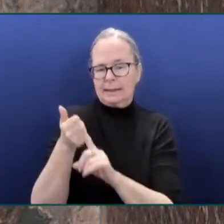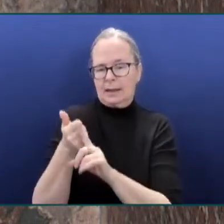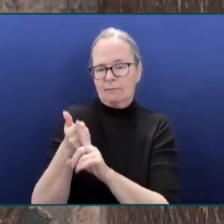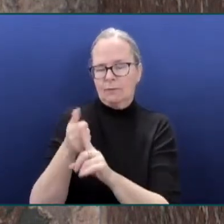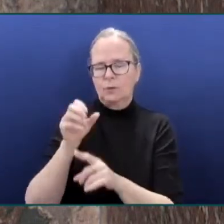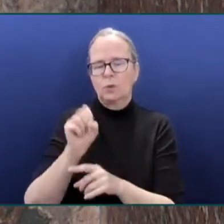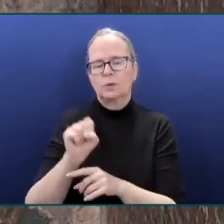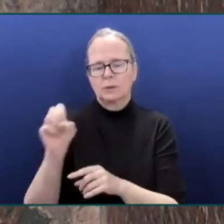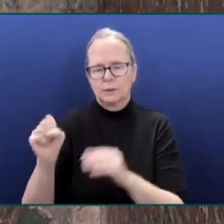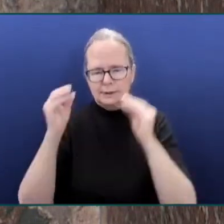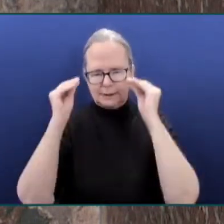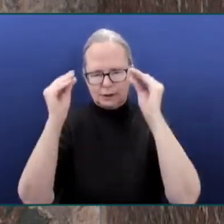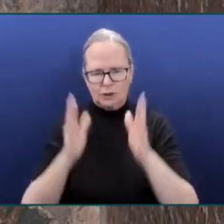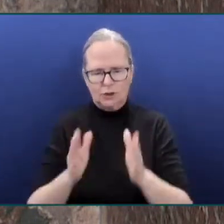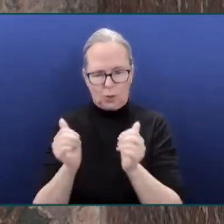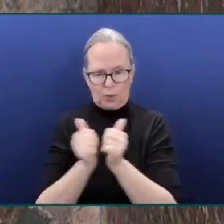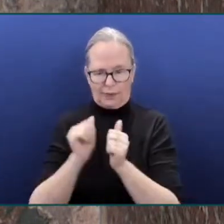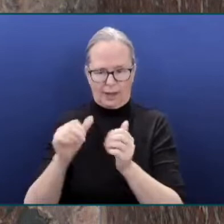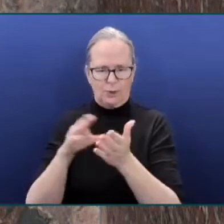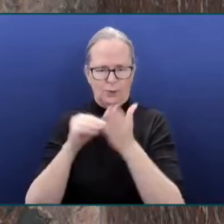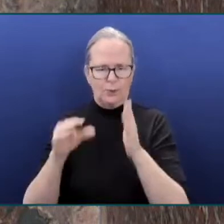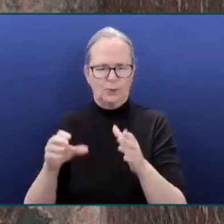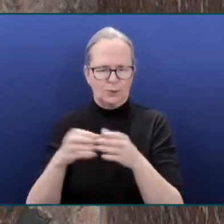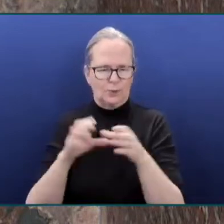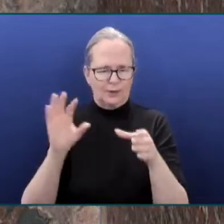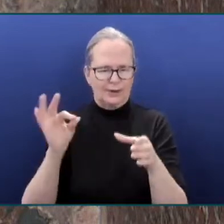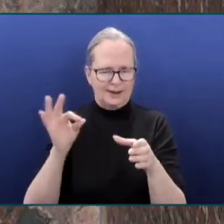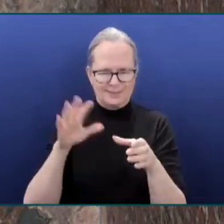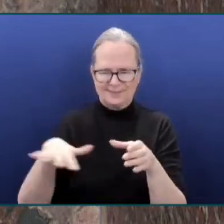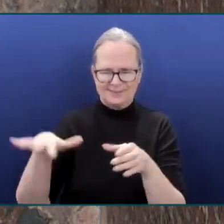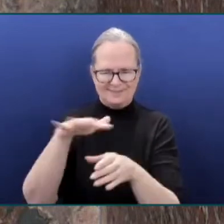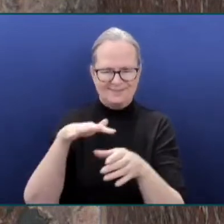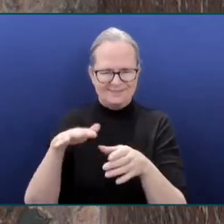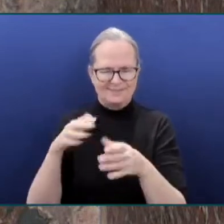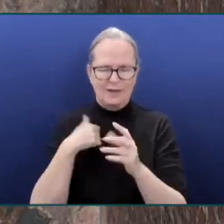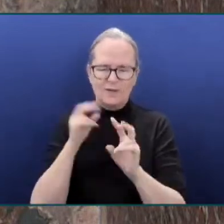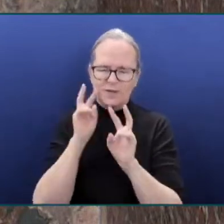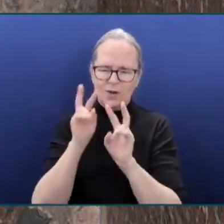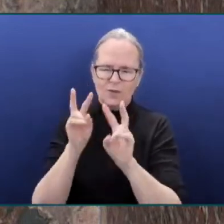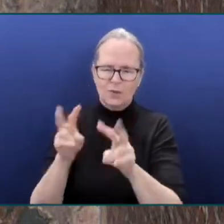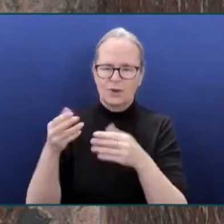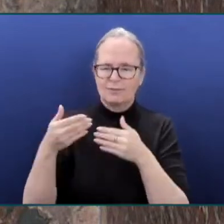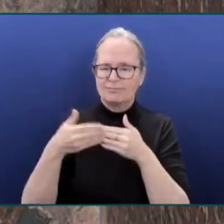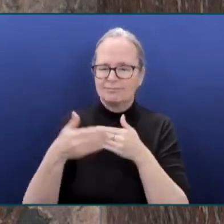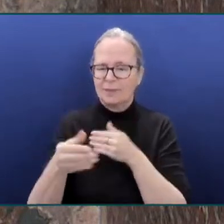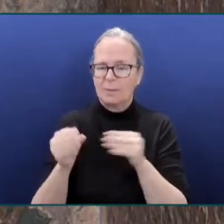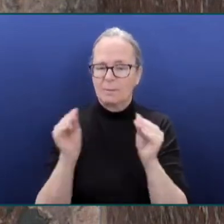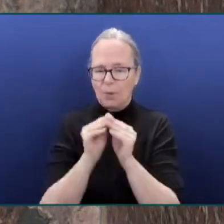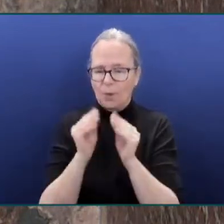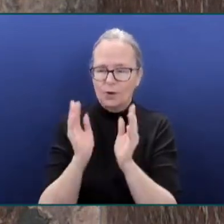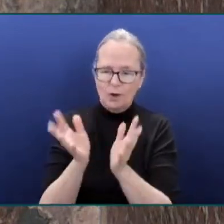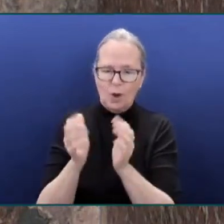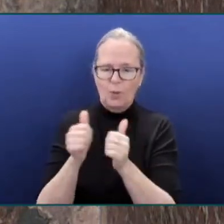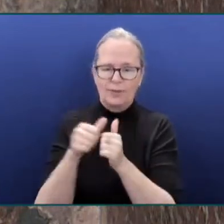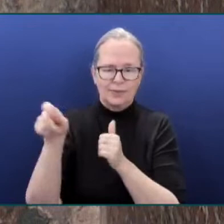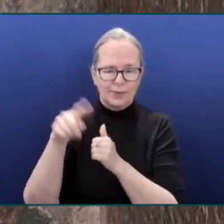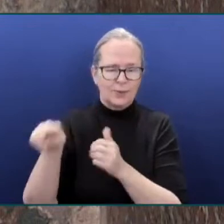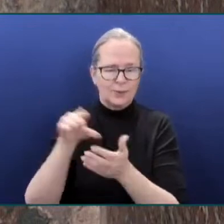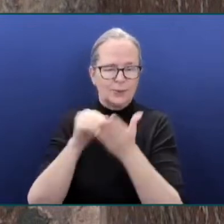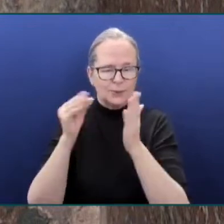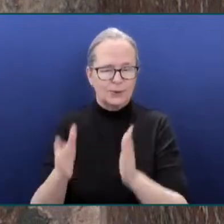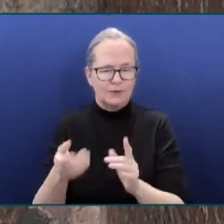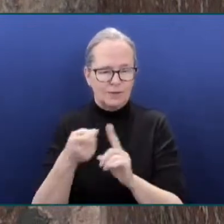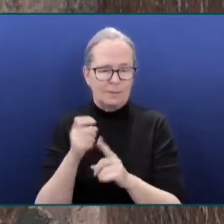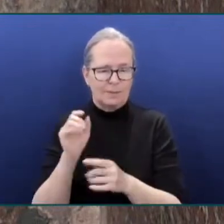and look forward to all the visits with our students at Eric Hamber Secondary. And I know that the member from